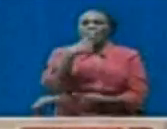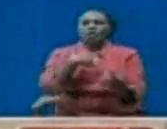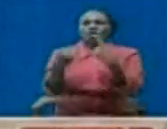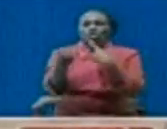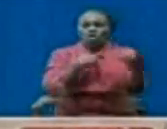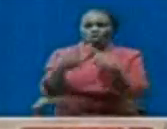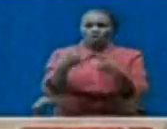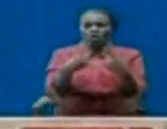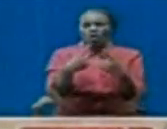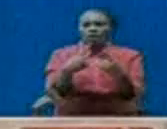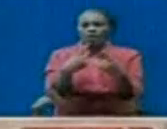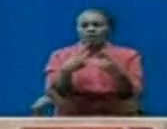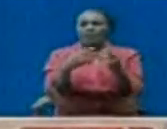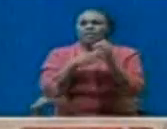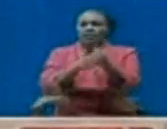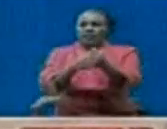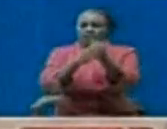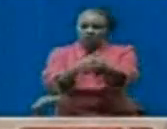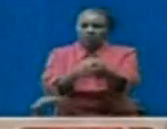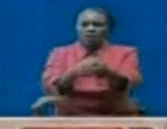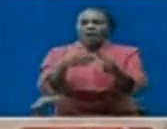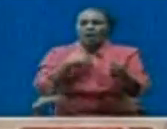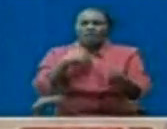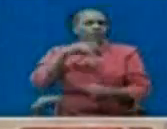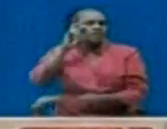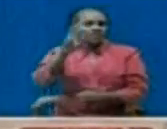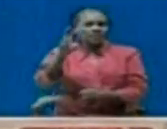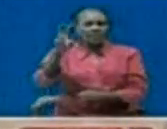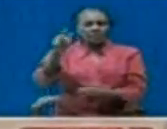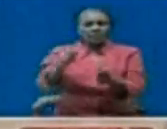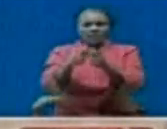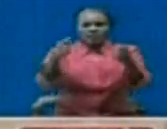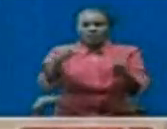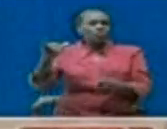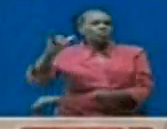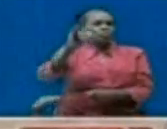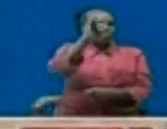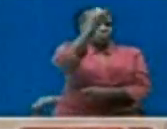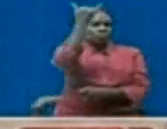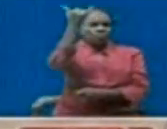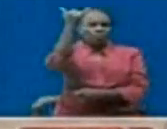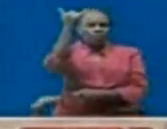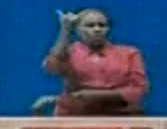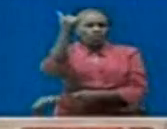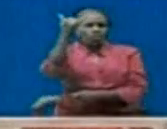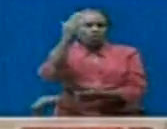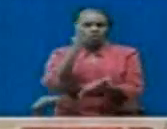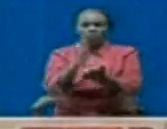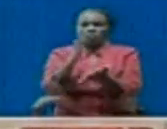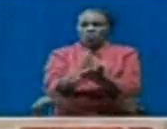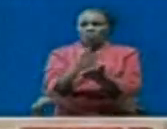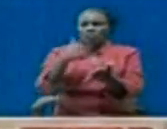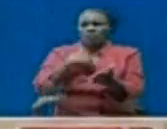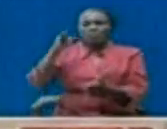about the leadership in a little while. Gwada, you haven't been seen on Kenyan TV because you had to flee, man. Yeah, it was an unfortunate